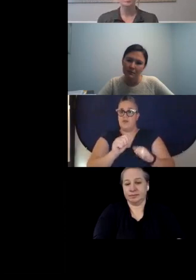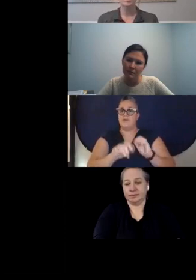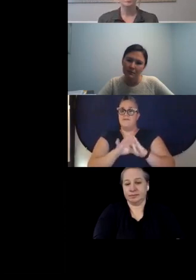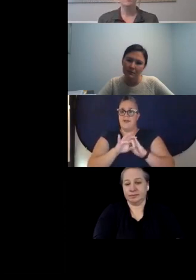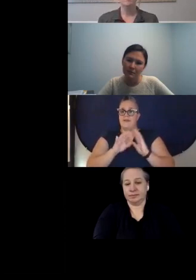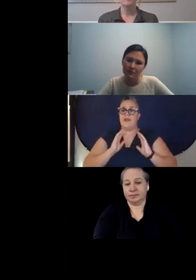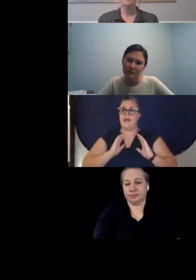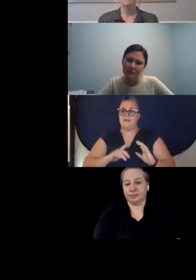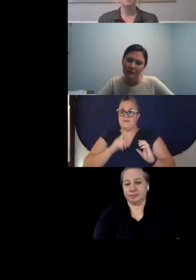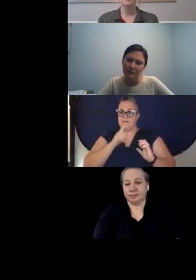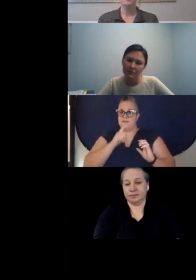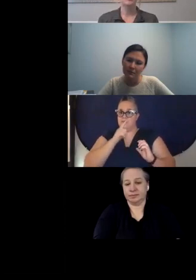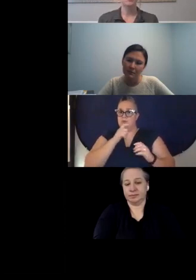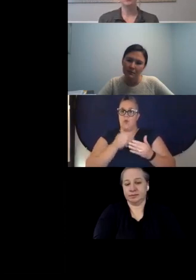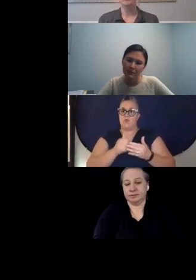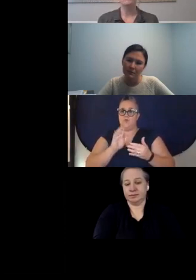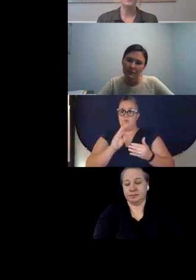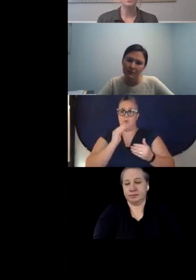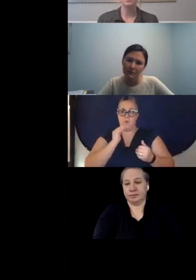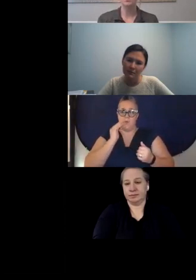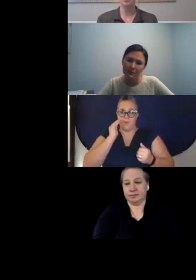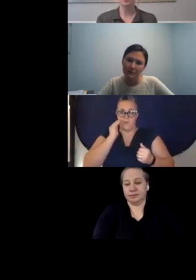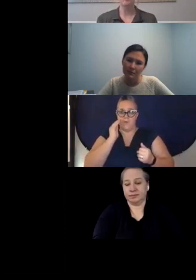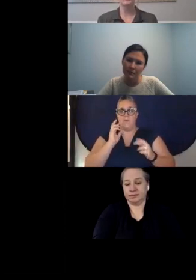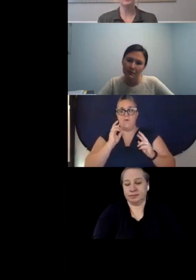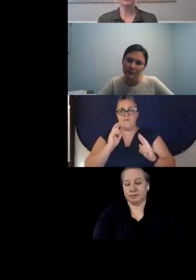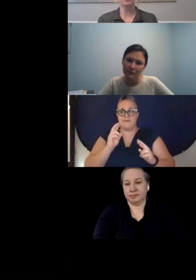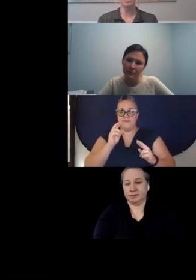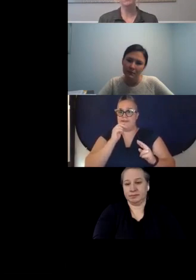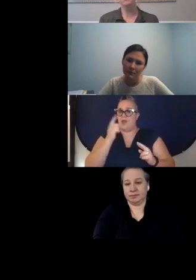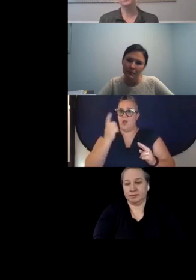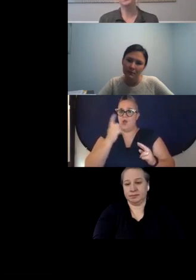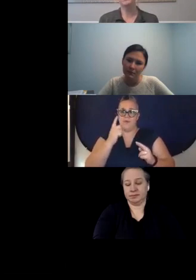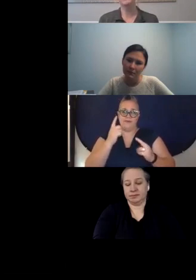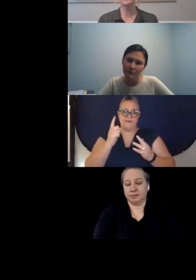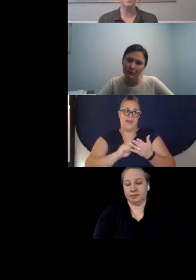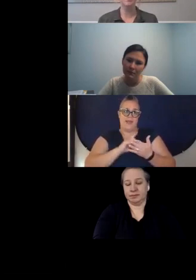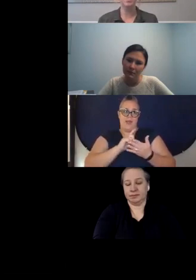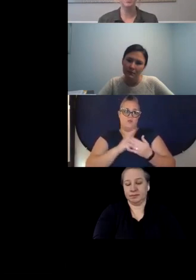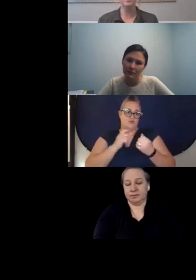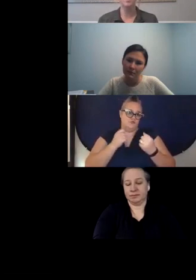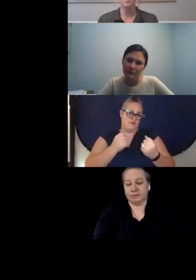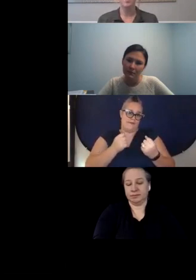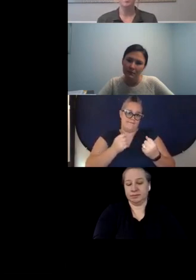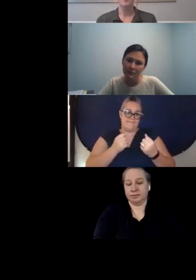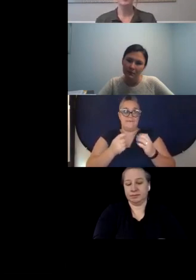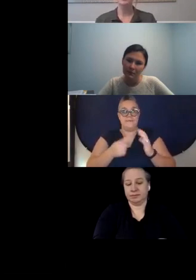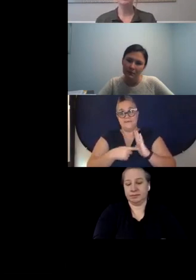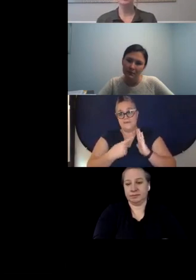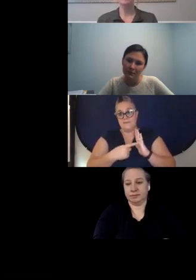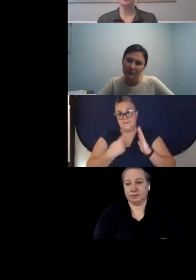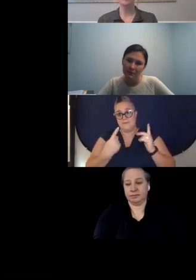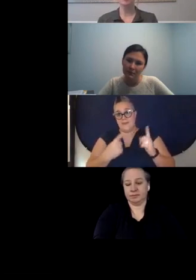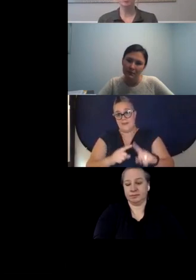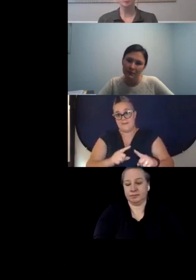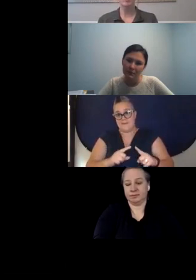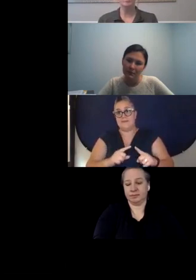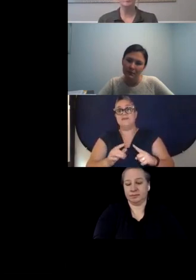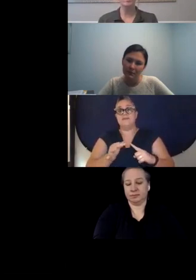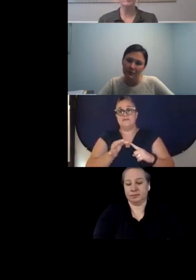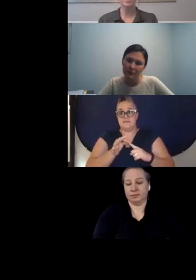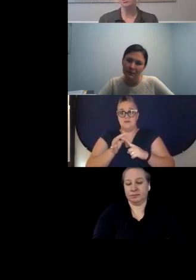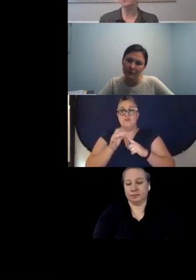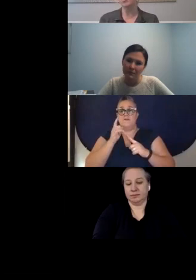home. So, hopefully it isn't always an hour drive, but sometimes it is, and especially in more of our